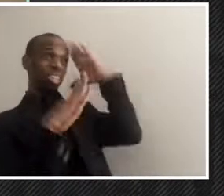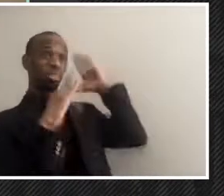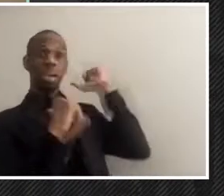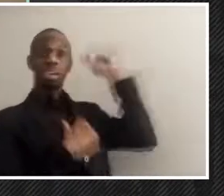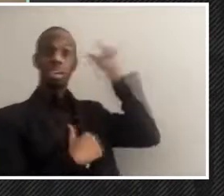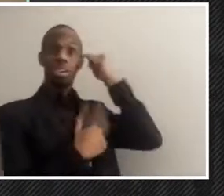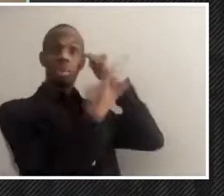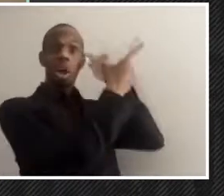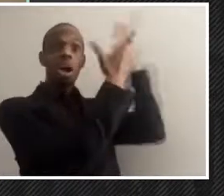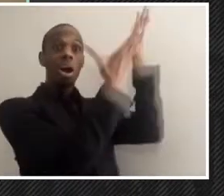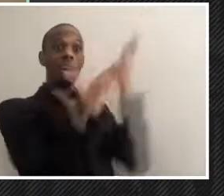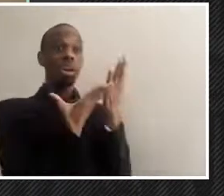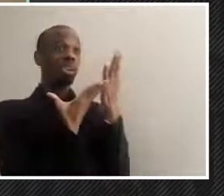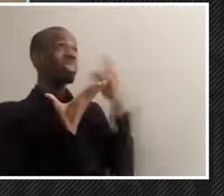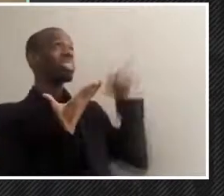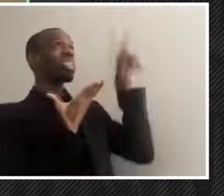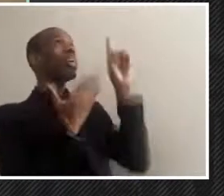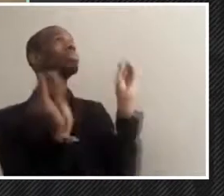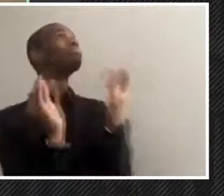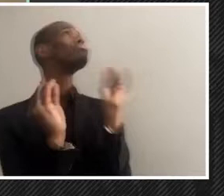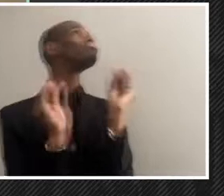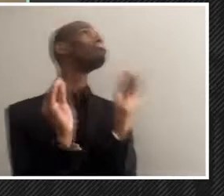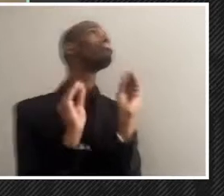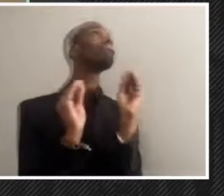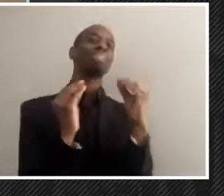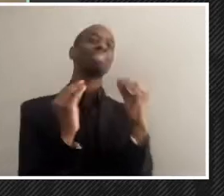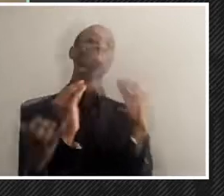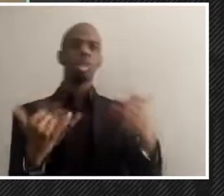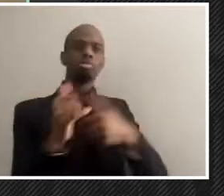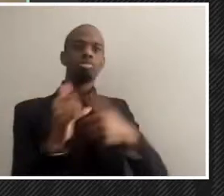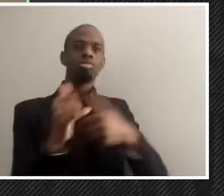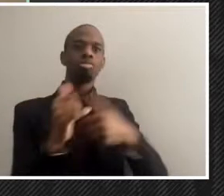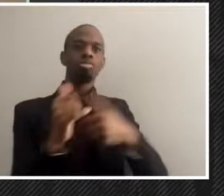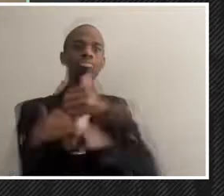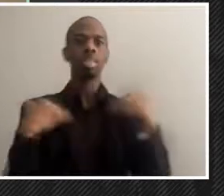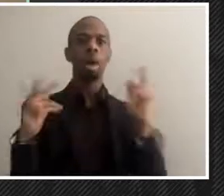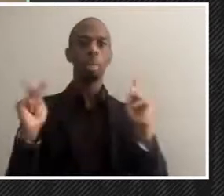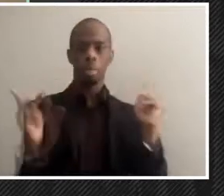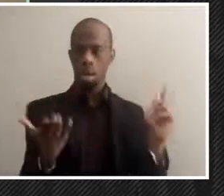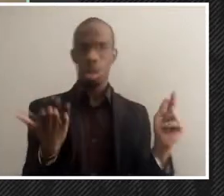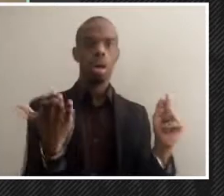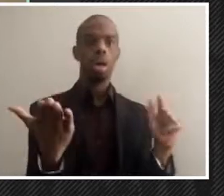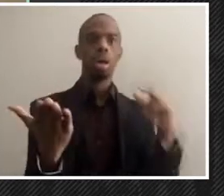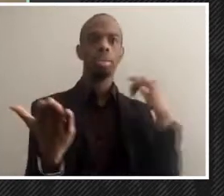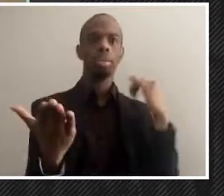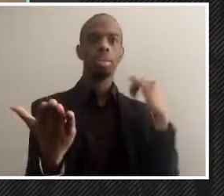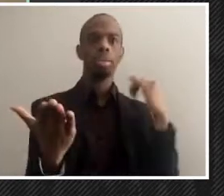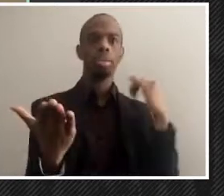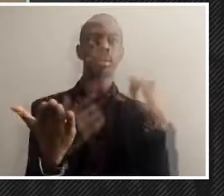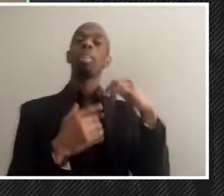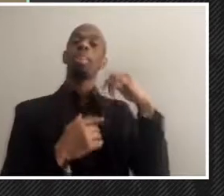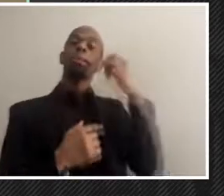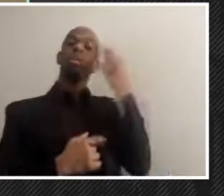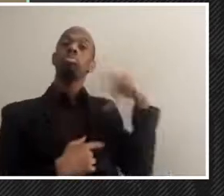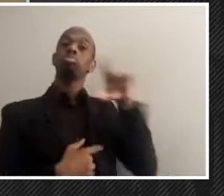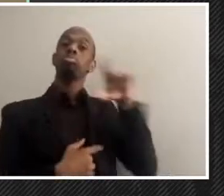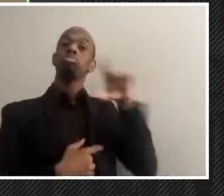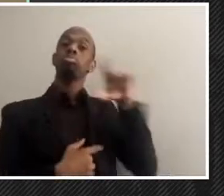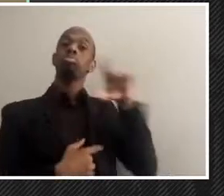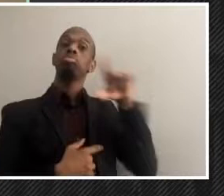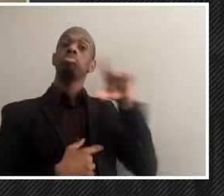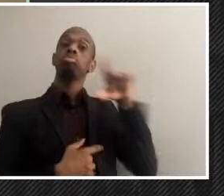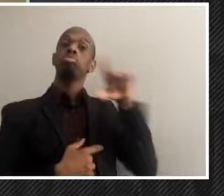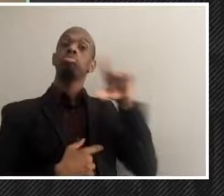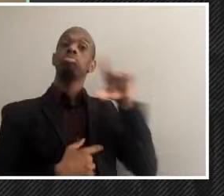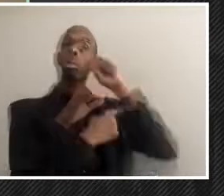vulnerable populations. And so when we think about even the movement to defund the police and invest in community, the mutual aid work